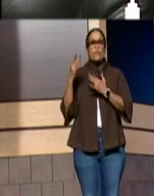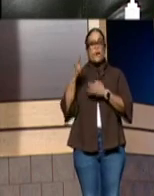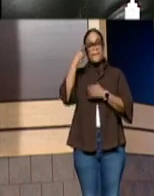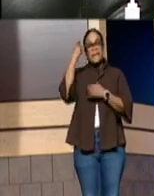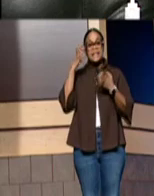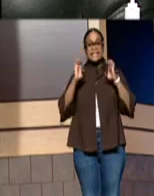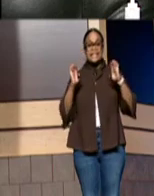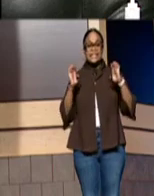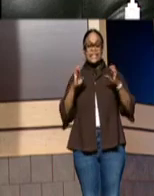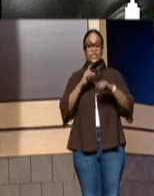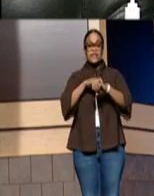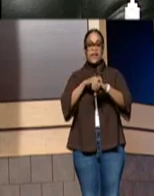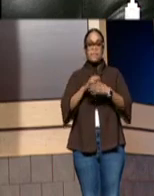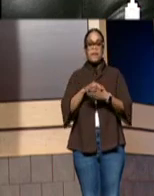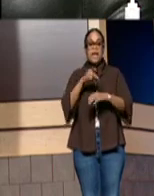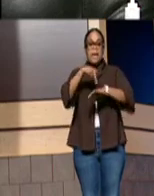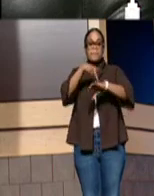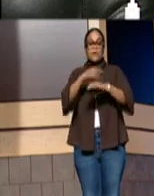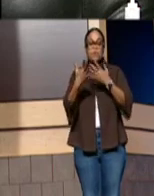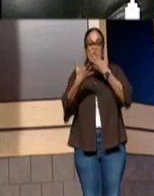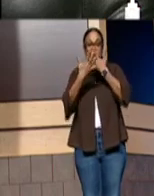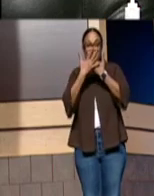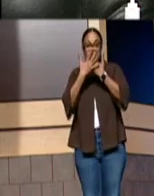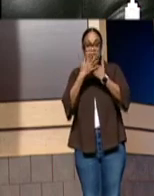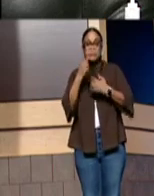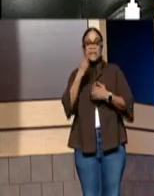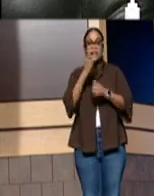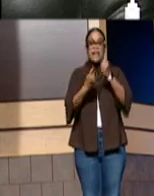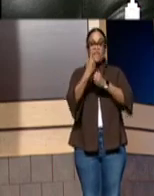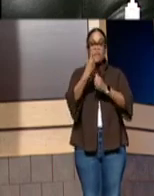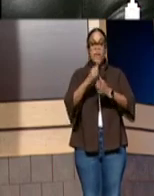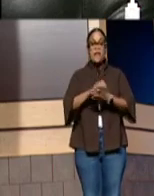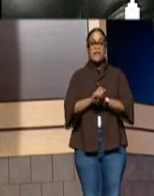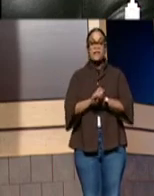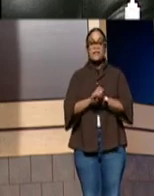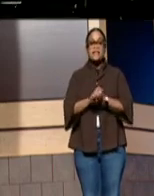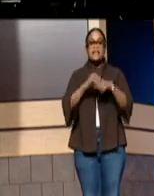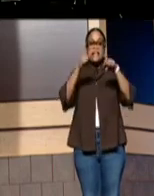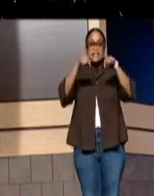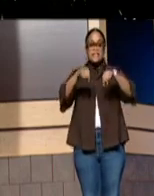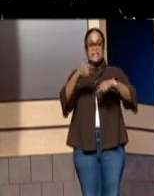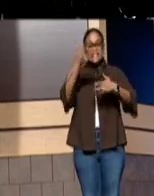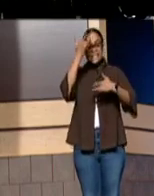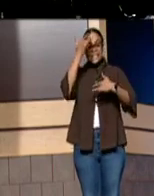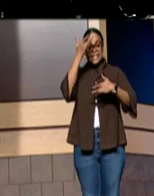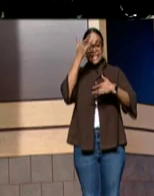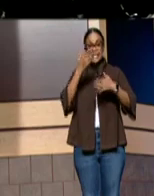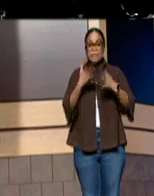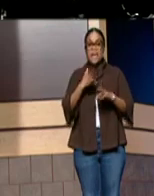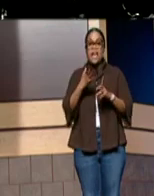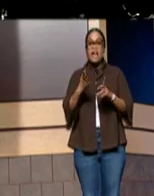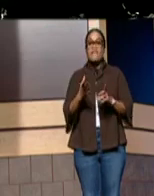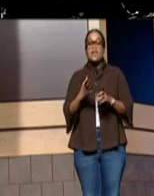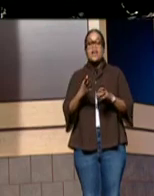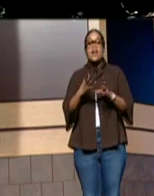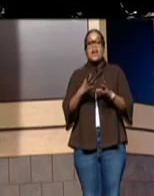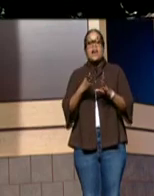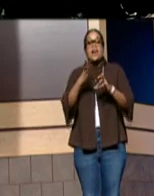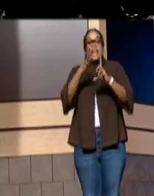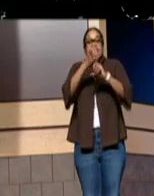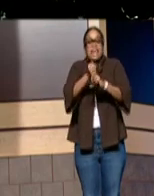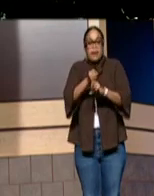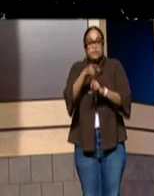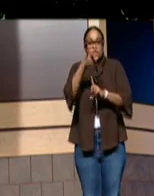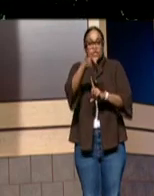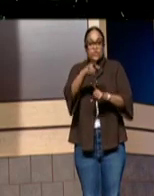Passover. That's right. And Peter was in prison. I'm telling everybody, this disease may have captured you and put you